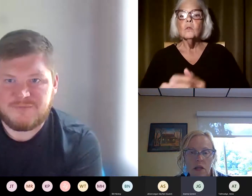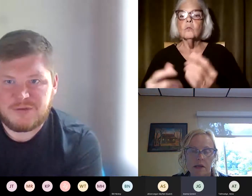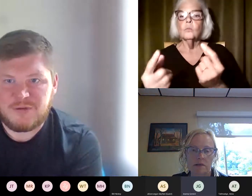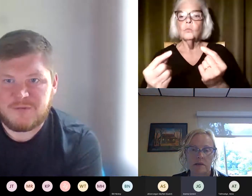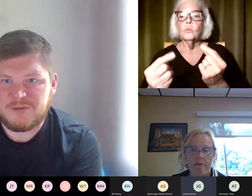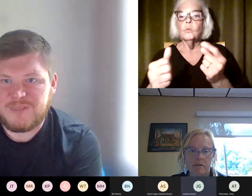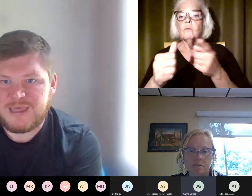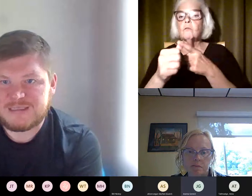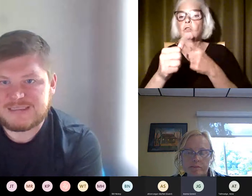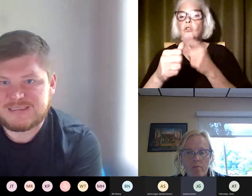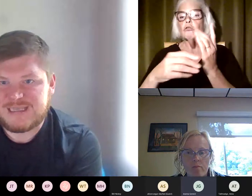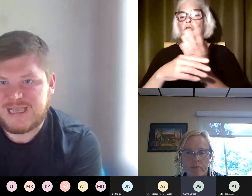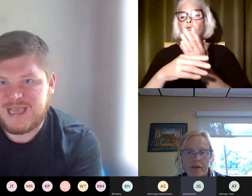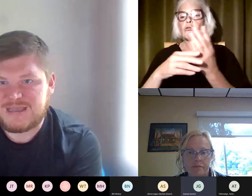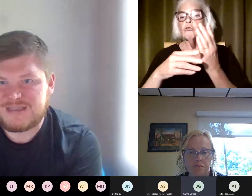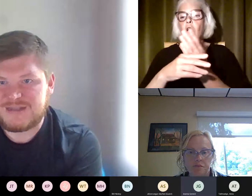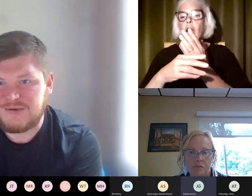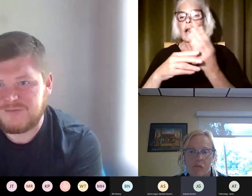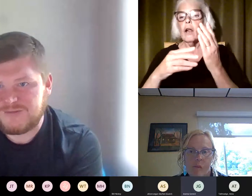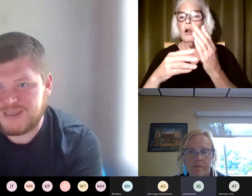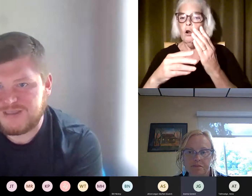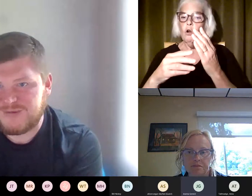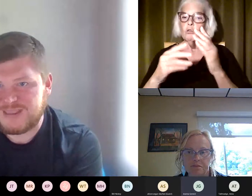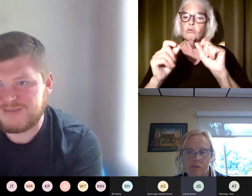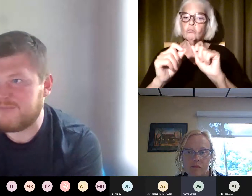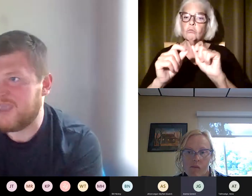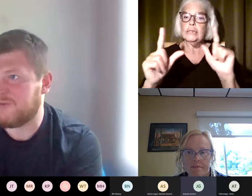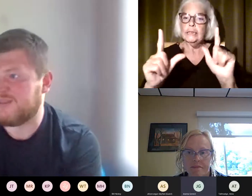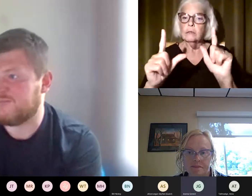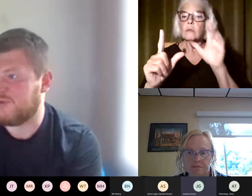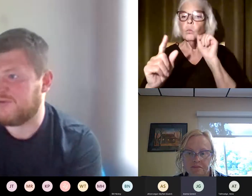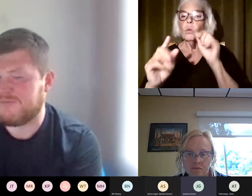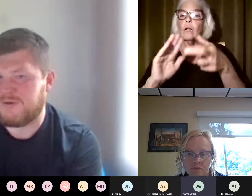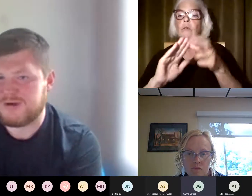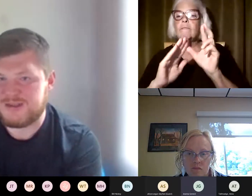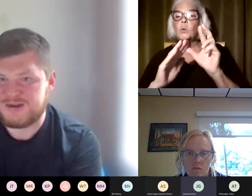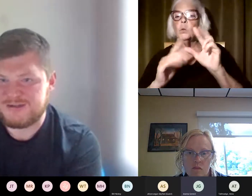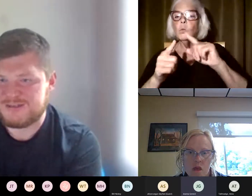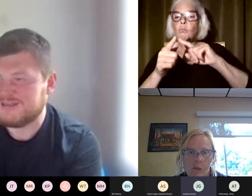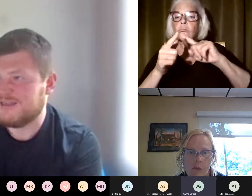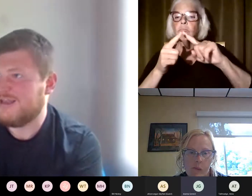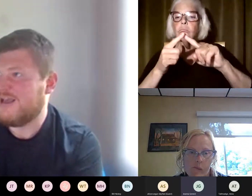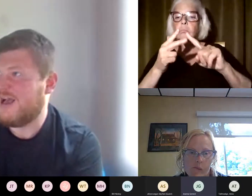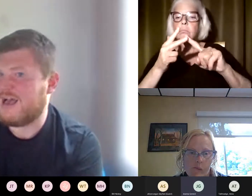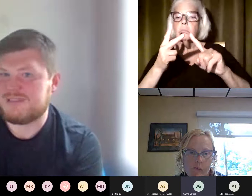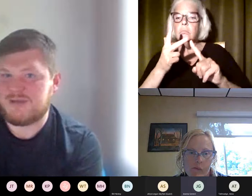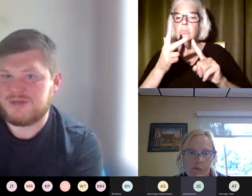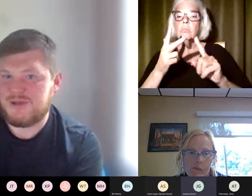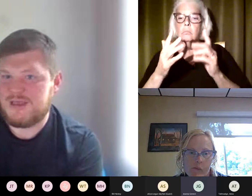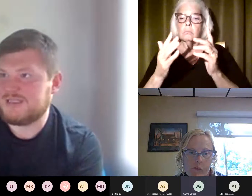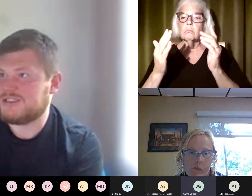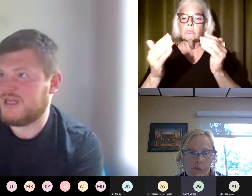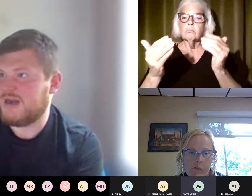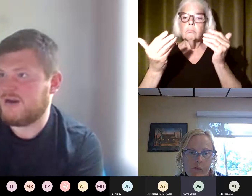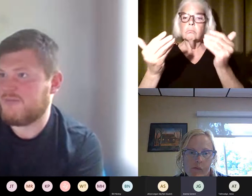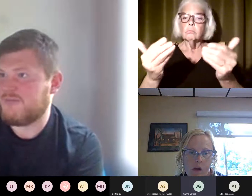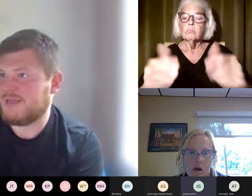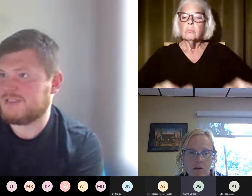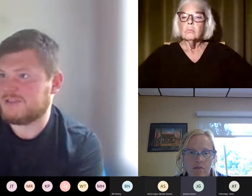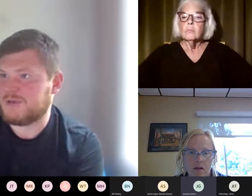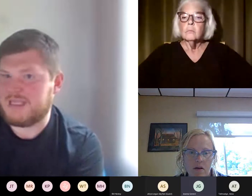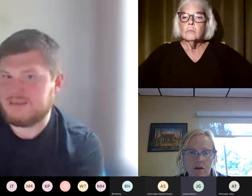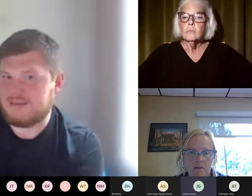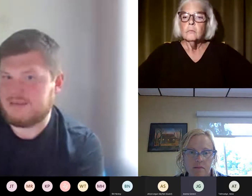and review a few things, and hopefully we can keep the bandwidth moving forward here. So I'm going to go ahead and share